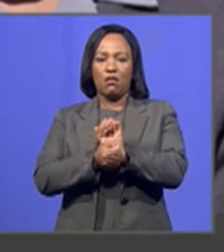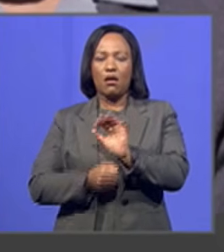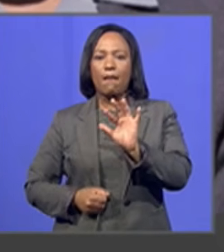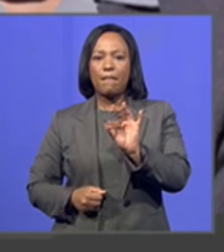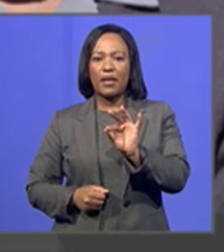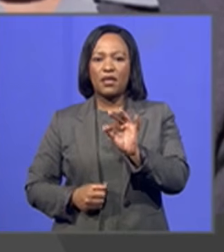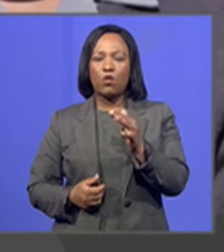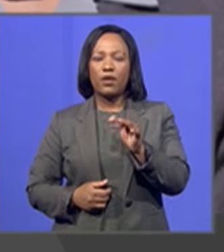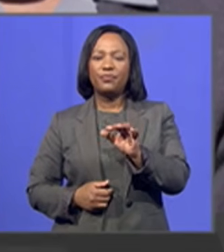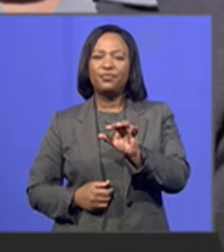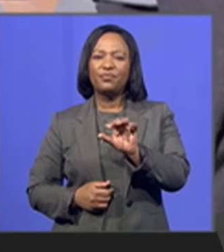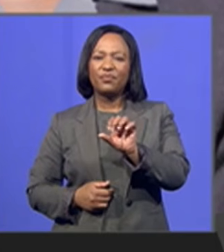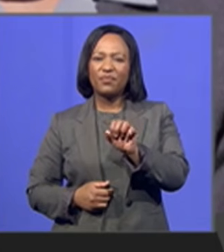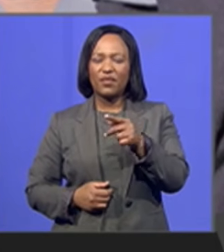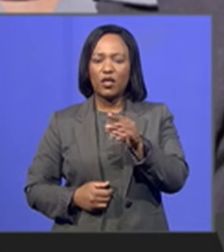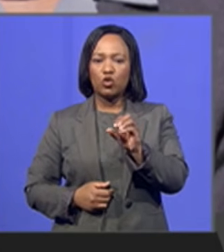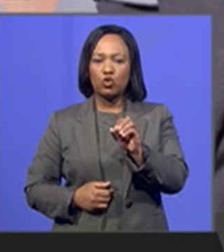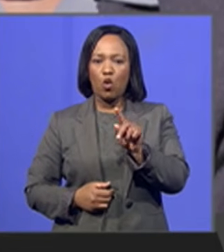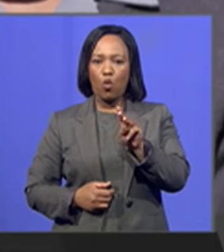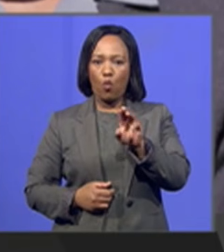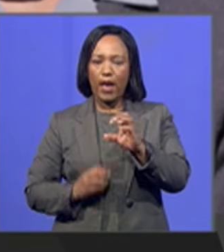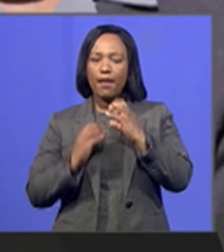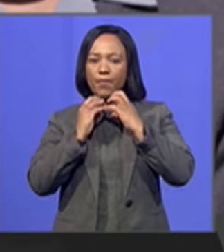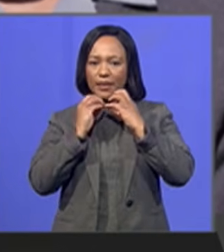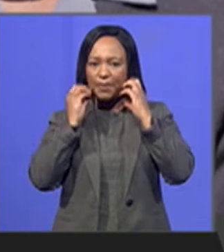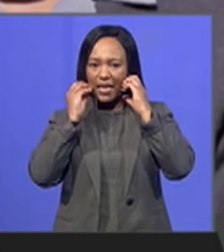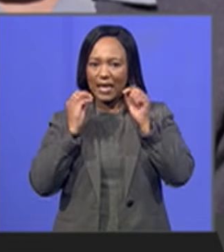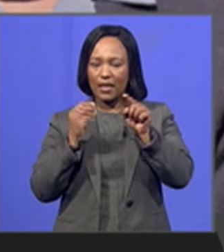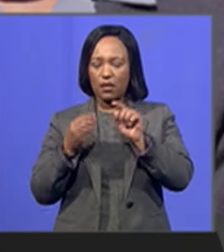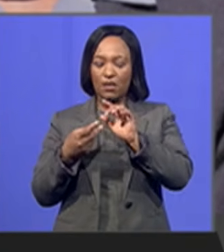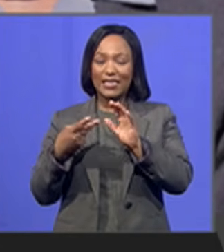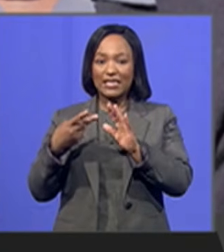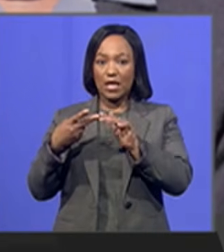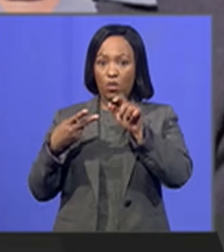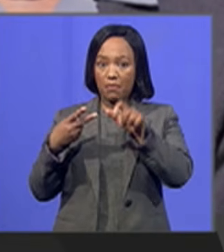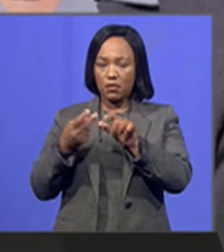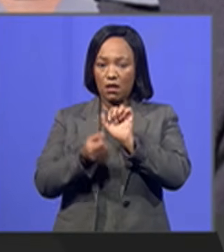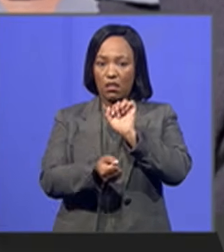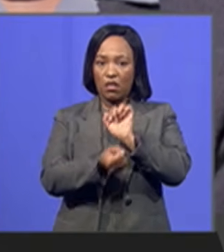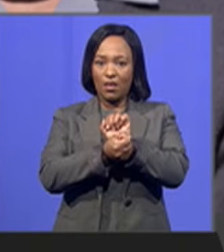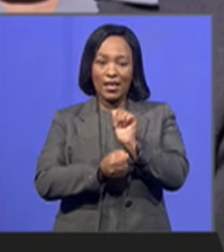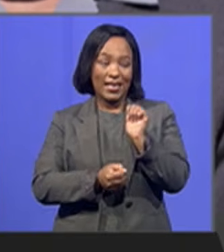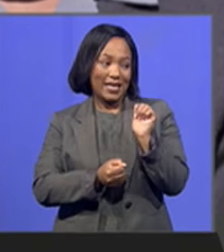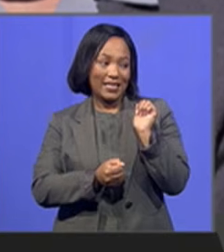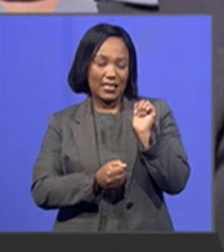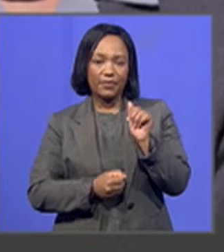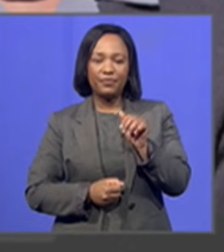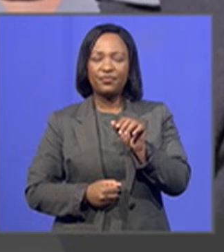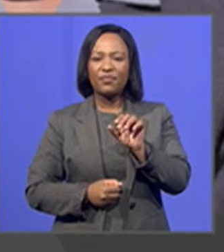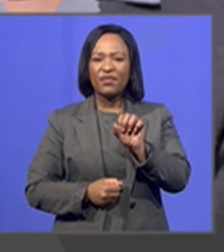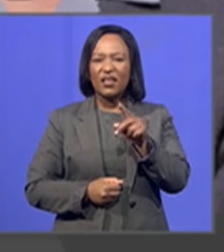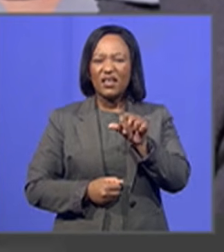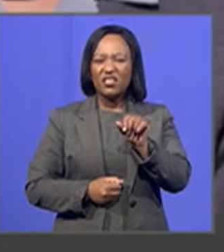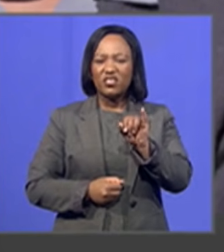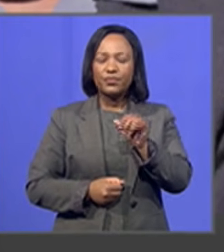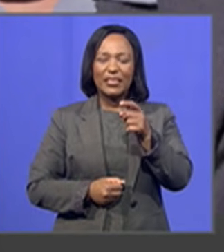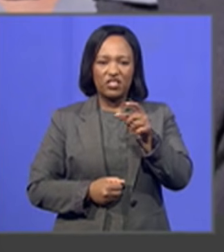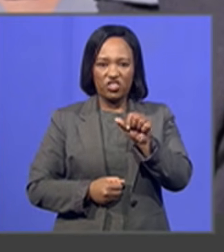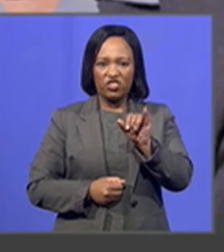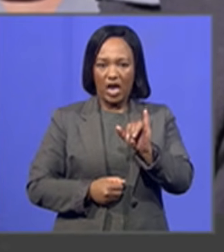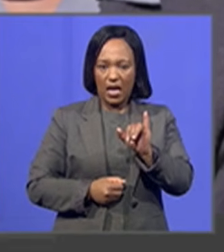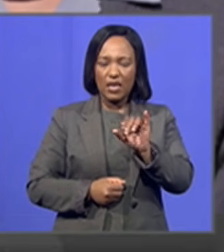in Shokwe village in Mozambique, and then the second one was arrested just yesterday in Shai city